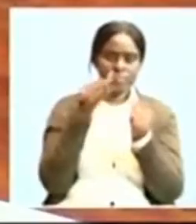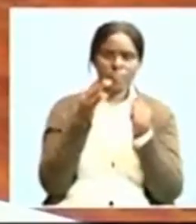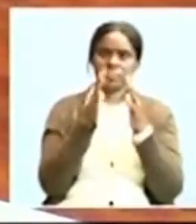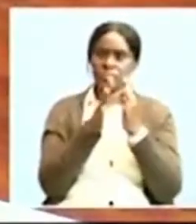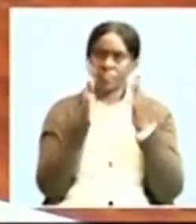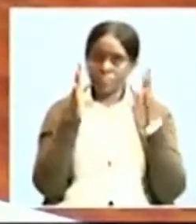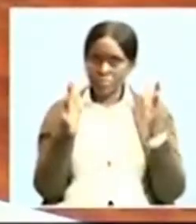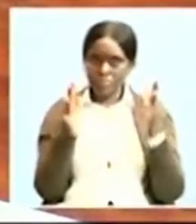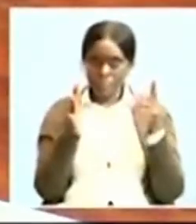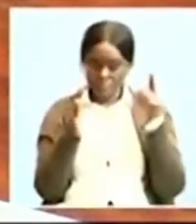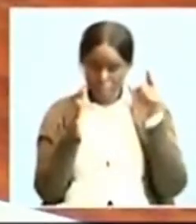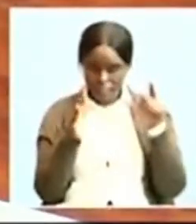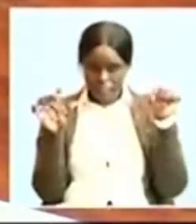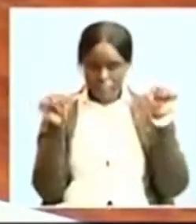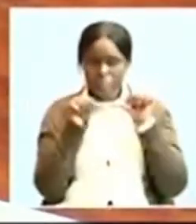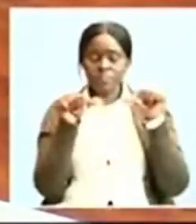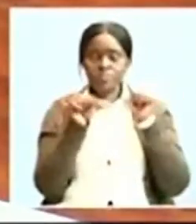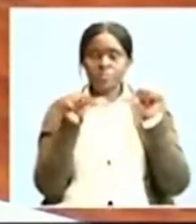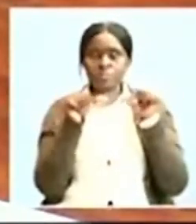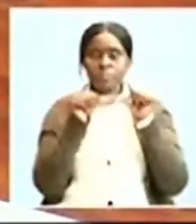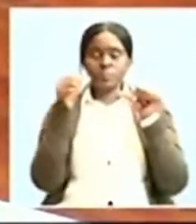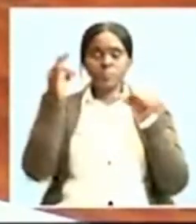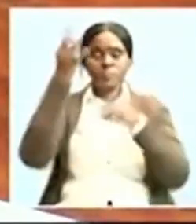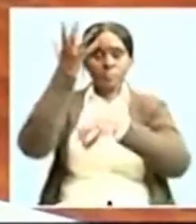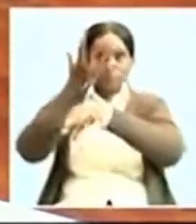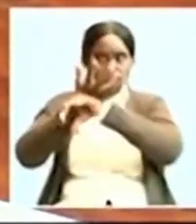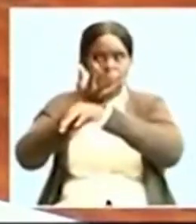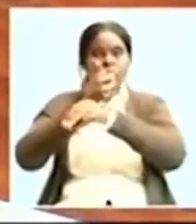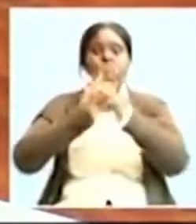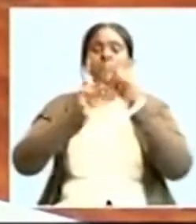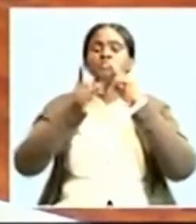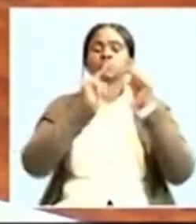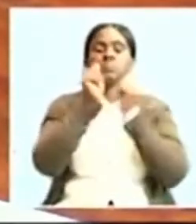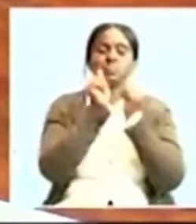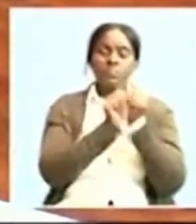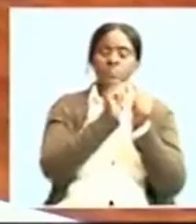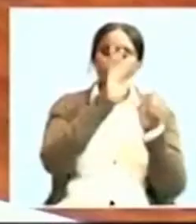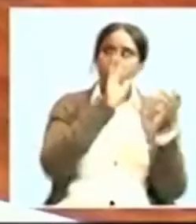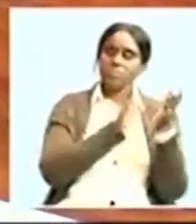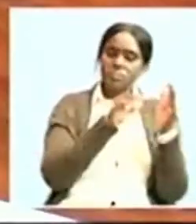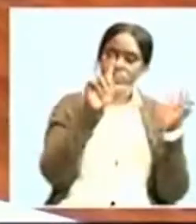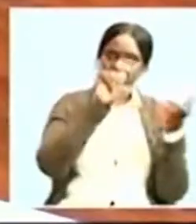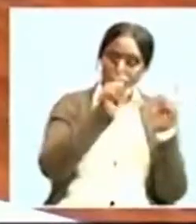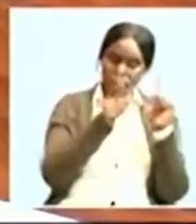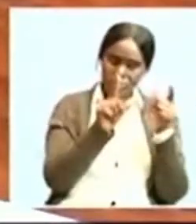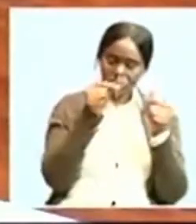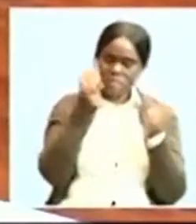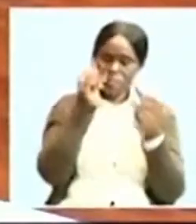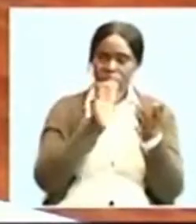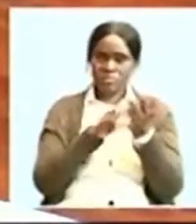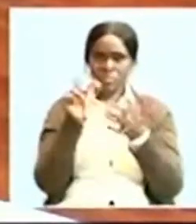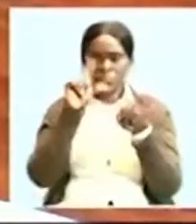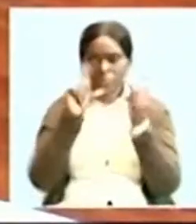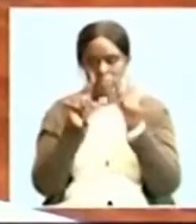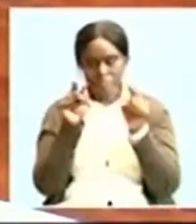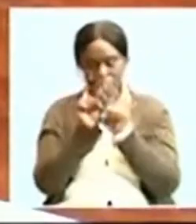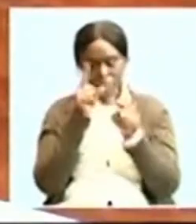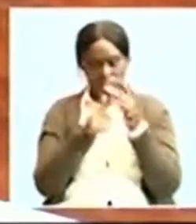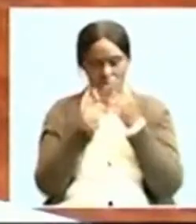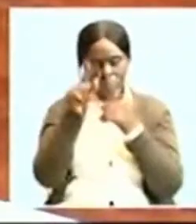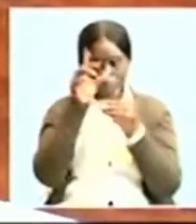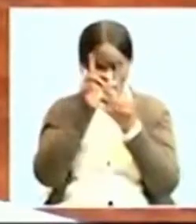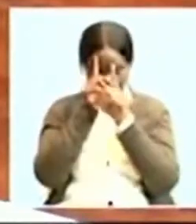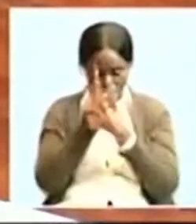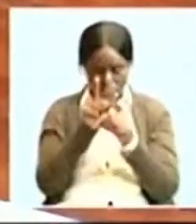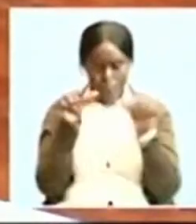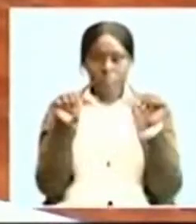expansion, because it's the size of the tank that you're going to talk about, whether it's 5,000 liters, whether it's 10,000 liters, is what is going to